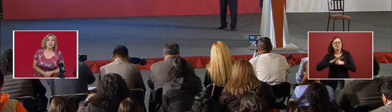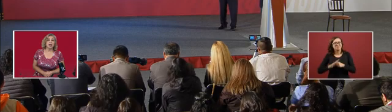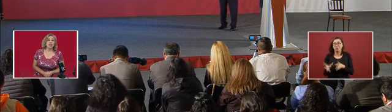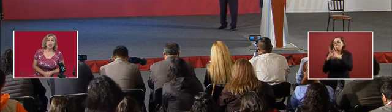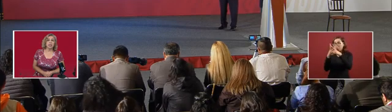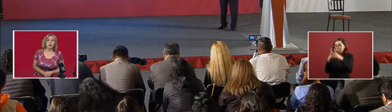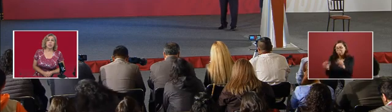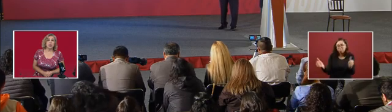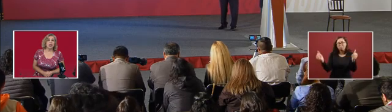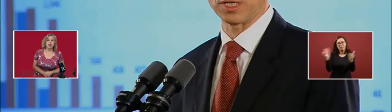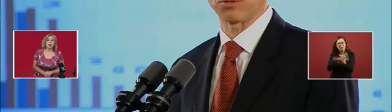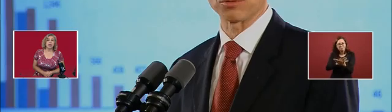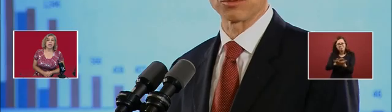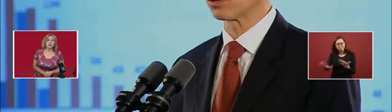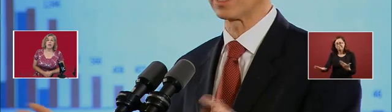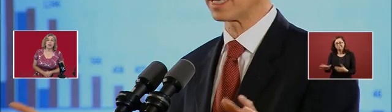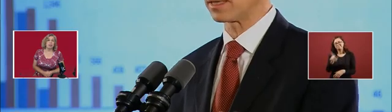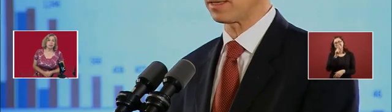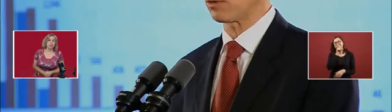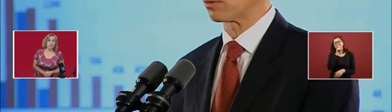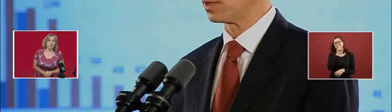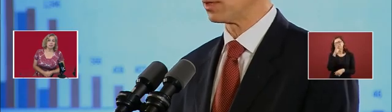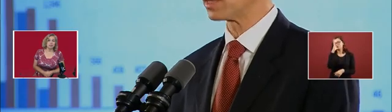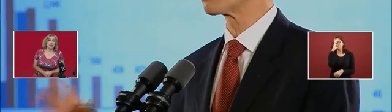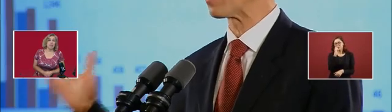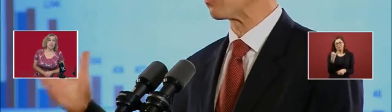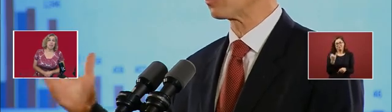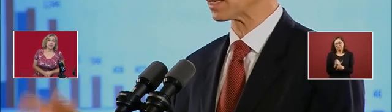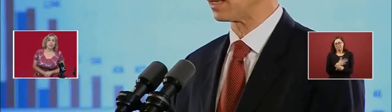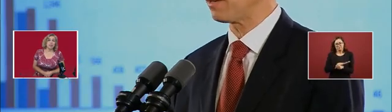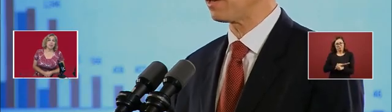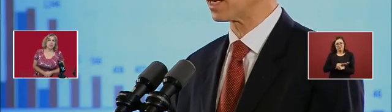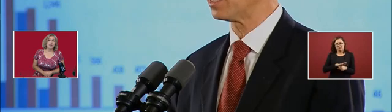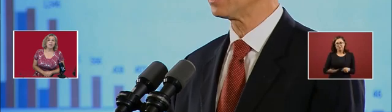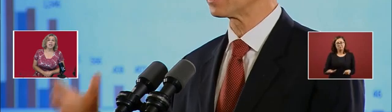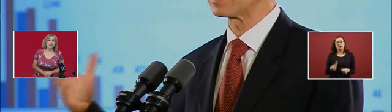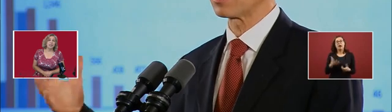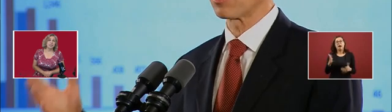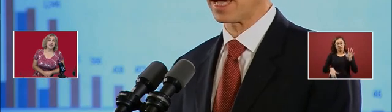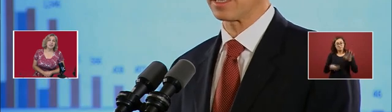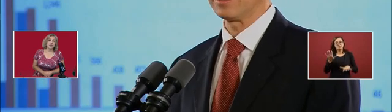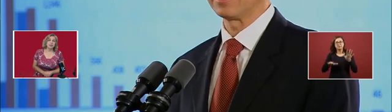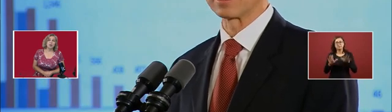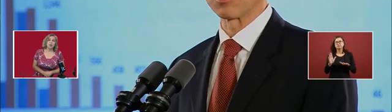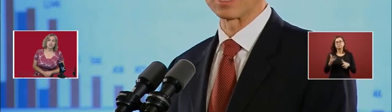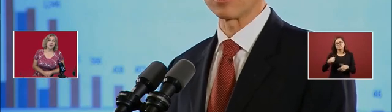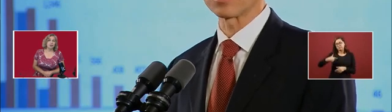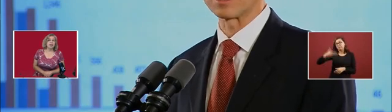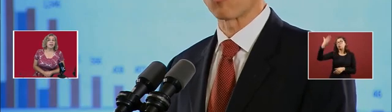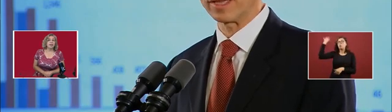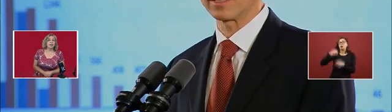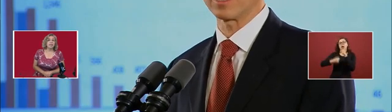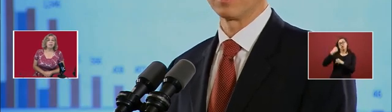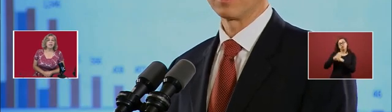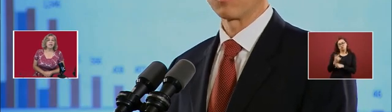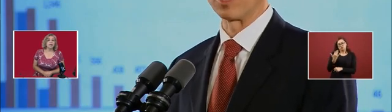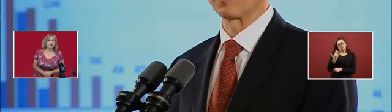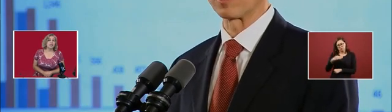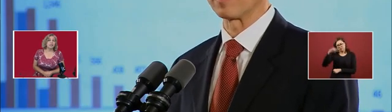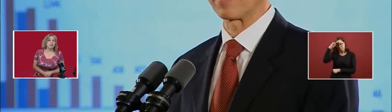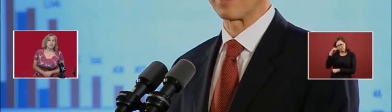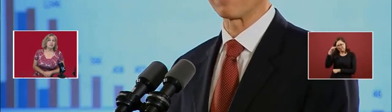transmission. Where there's no mosquito, there's no dengue. Of course, the force of nature is very powerful, and it's very difficult to